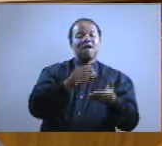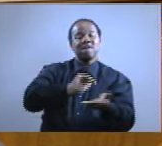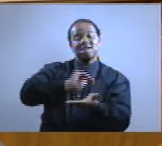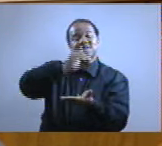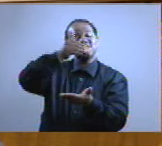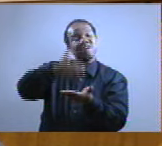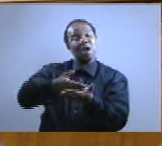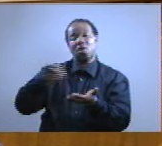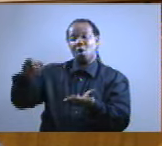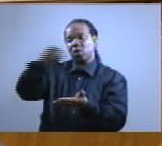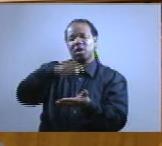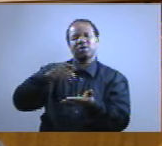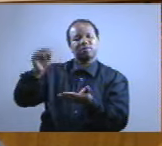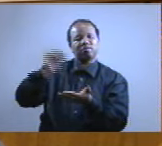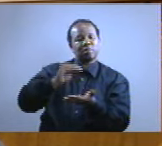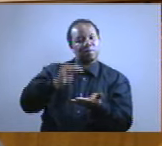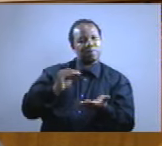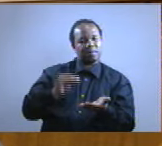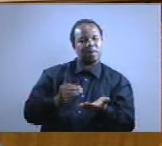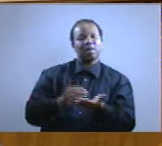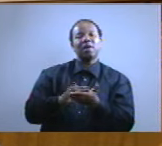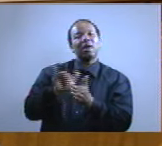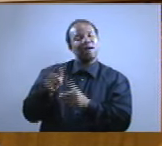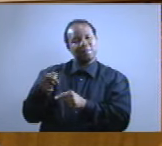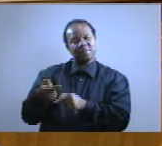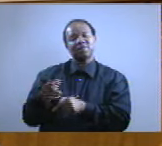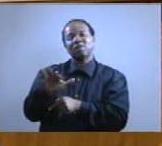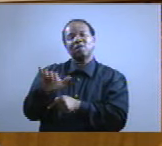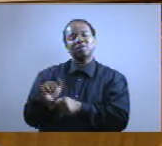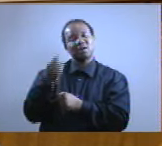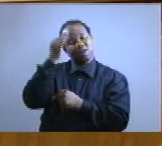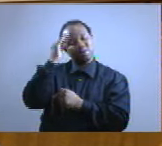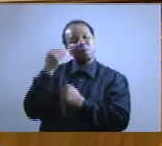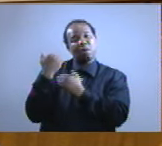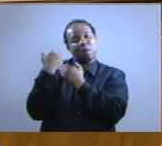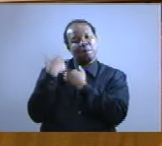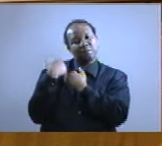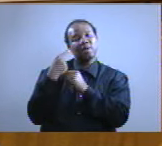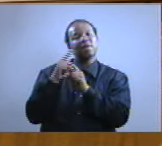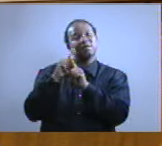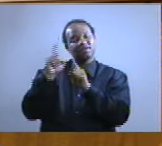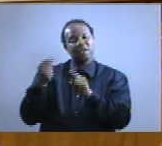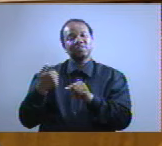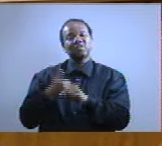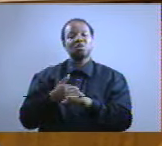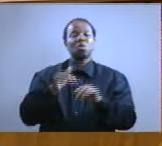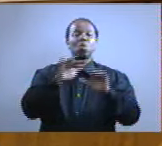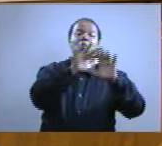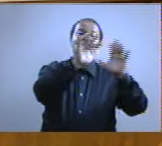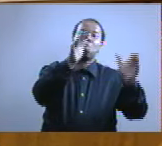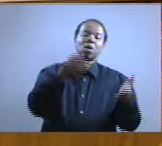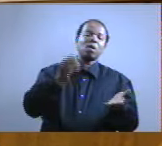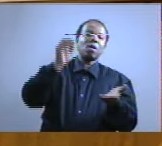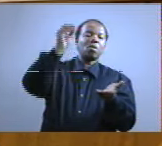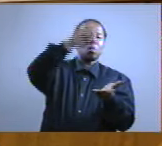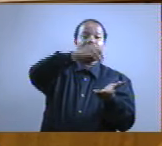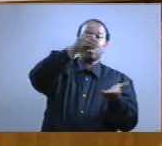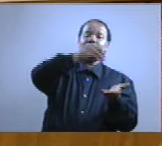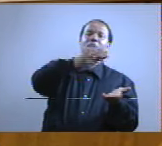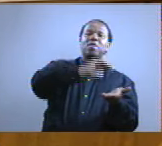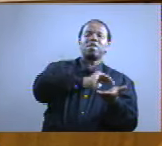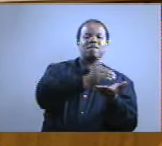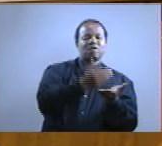determined, and the obligation on the South African government to pay the contributions to the International Oil Pollution Compensation Fund.